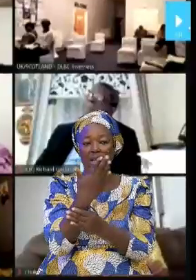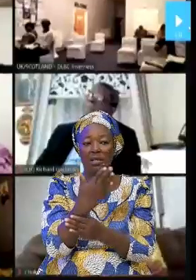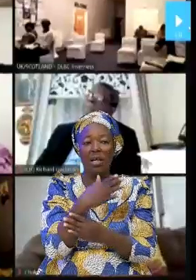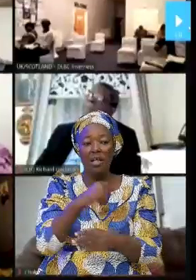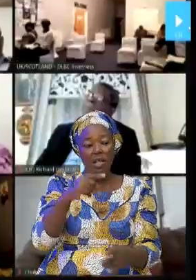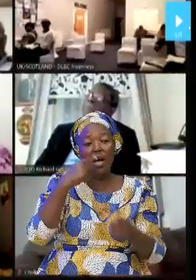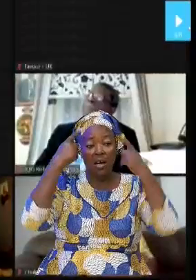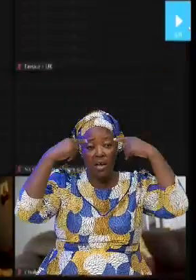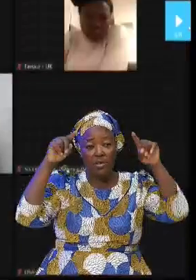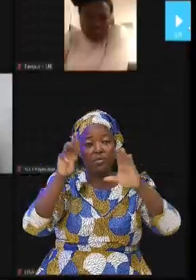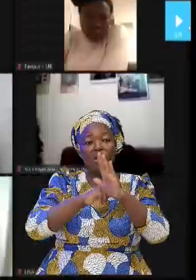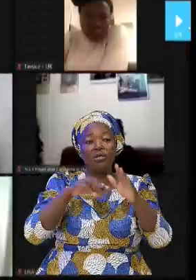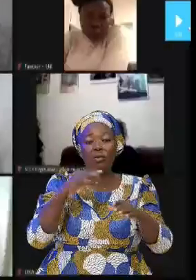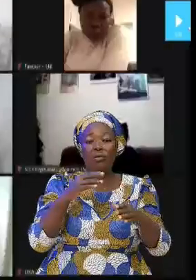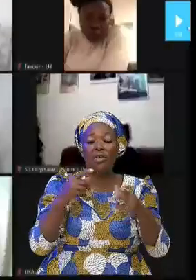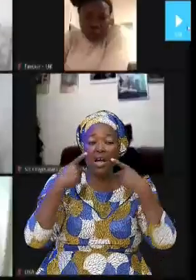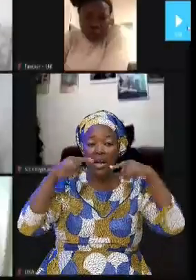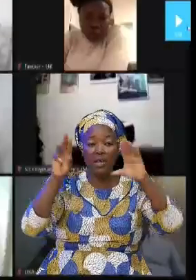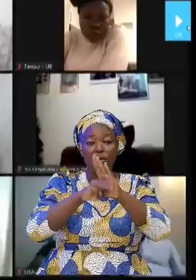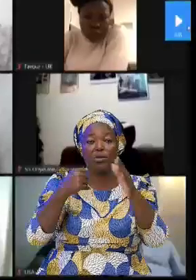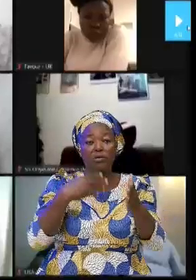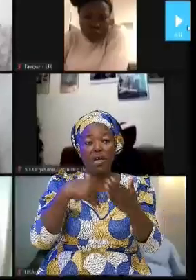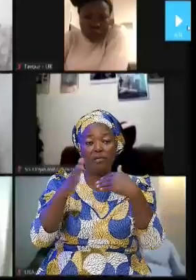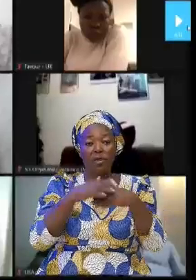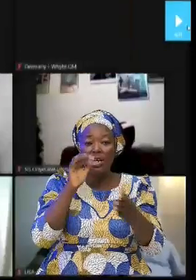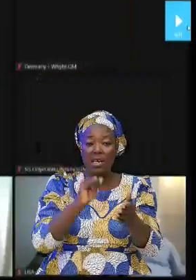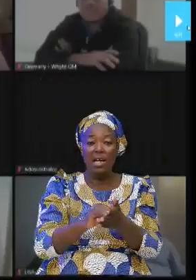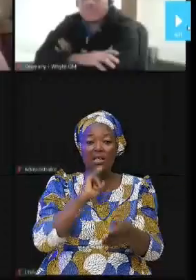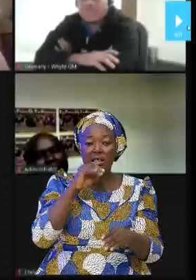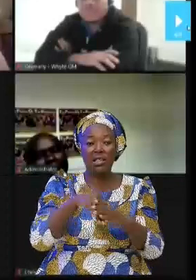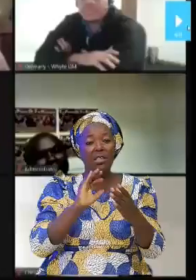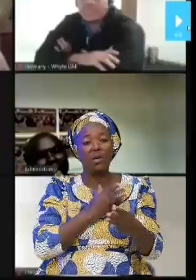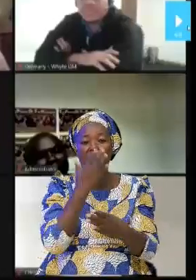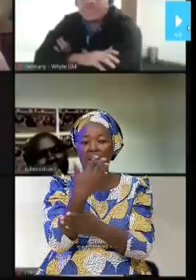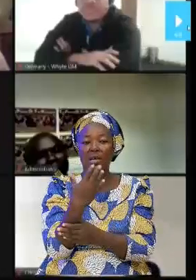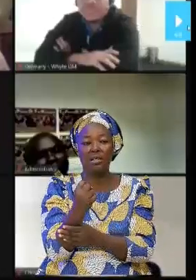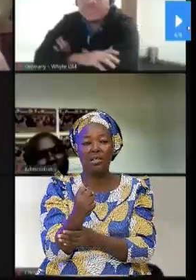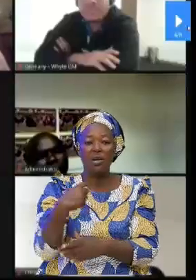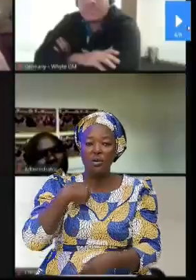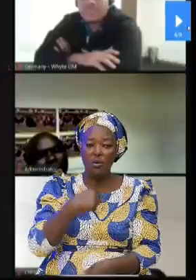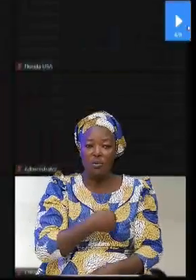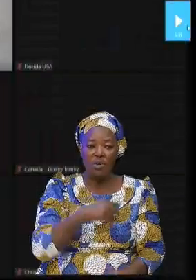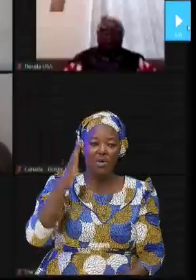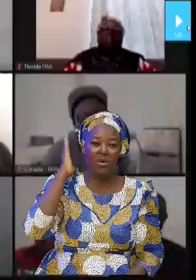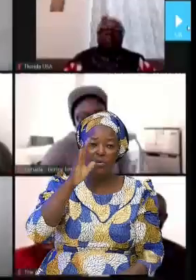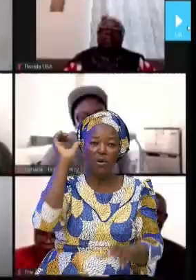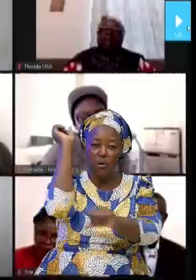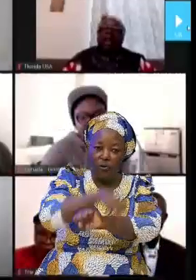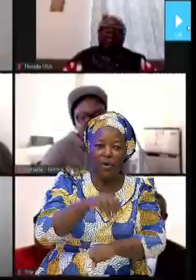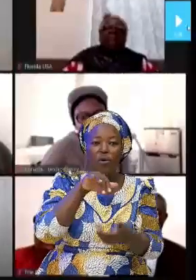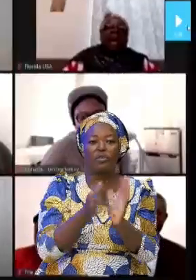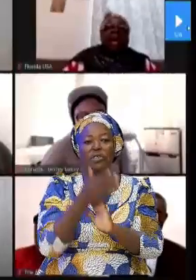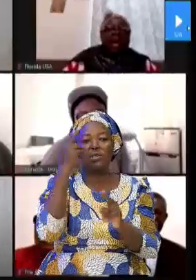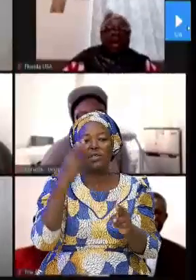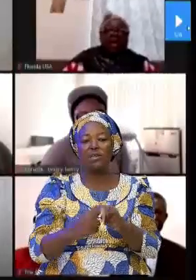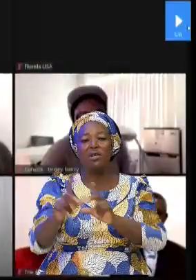in our hands. The decree of heaven, that decree is in our hand.